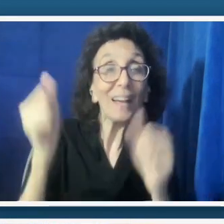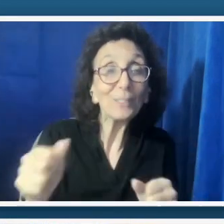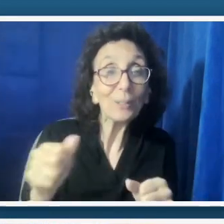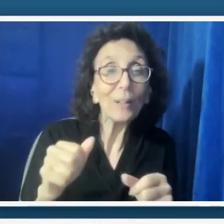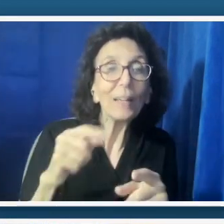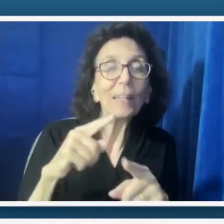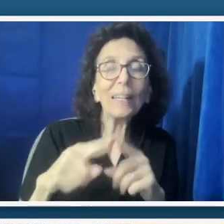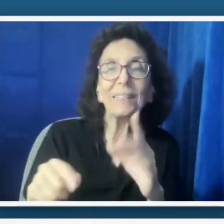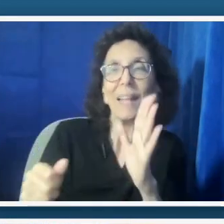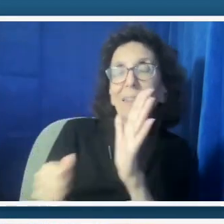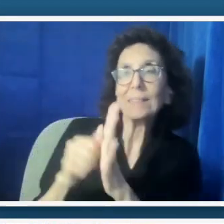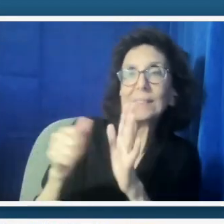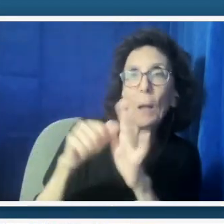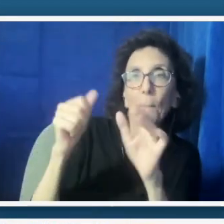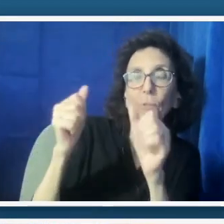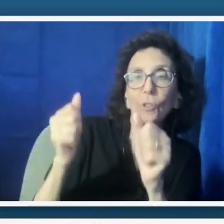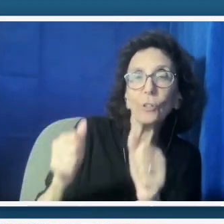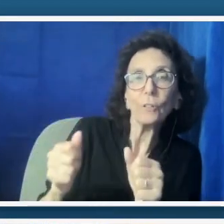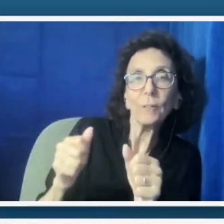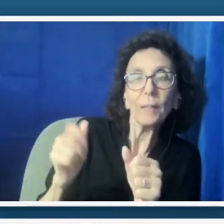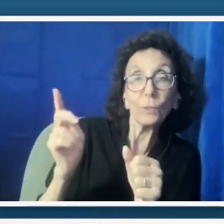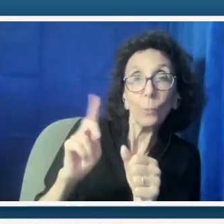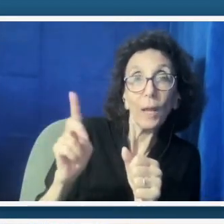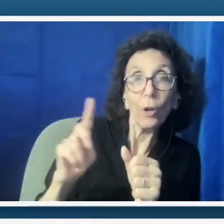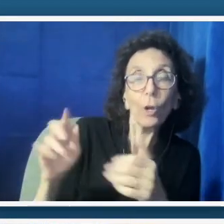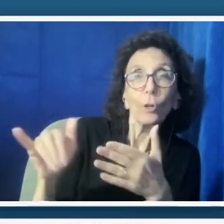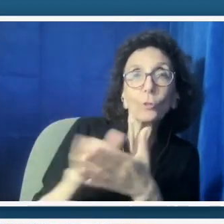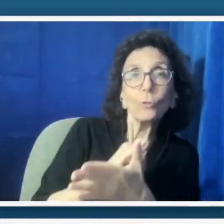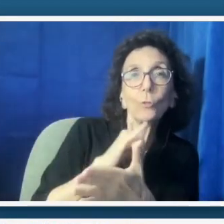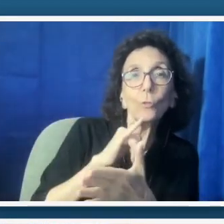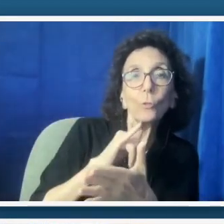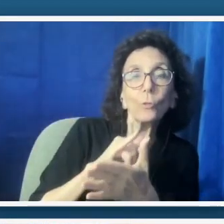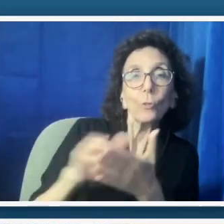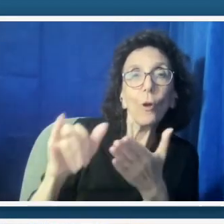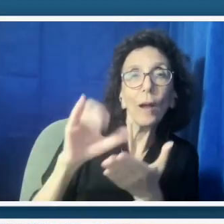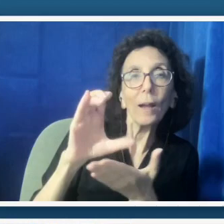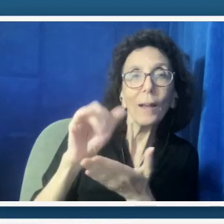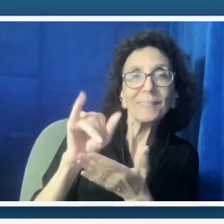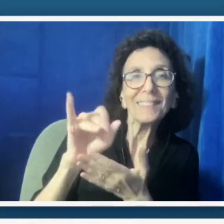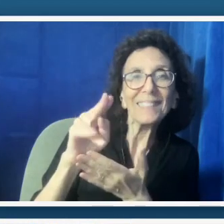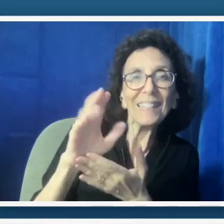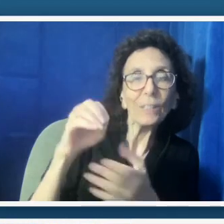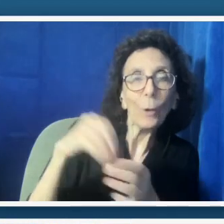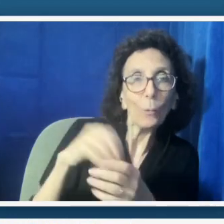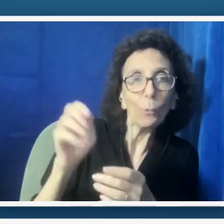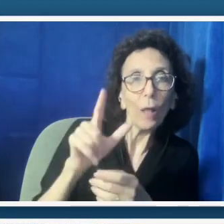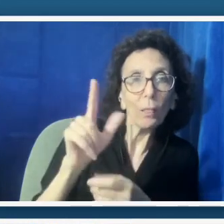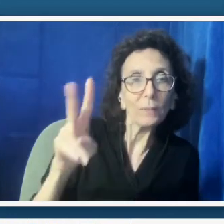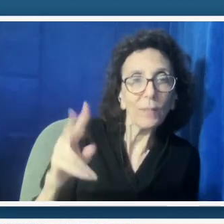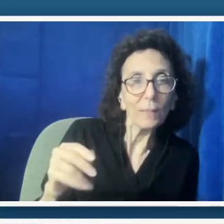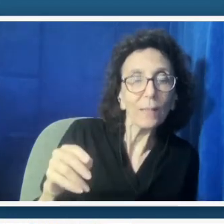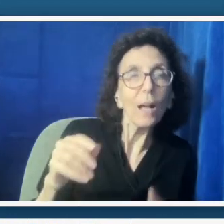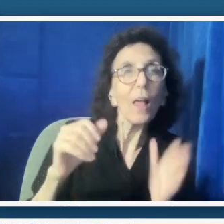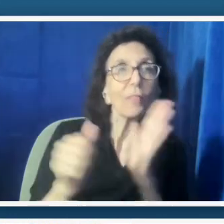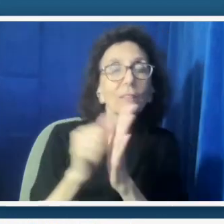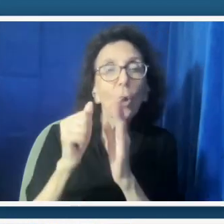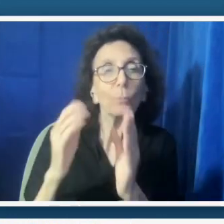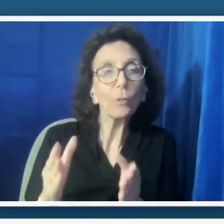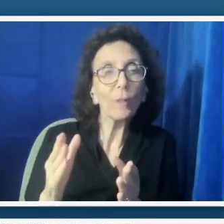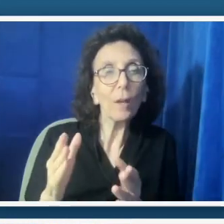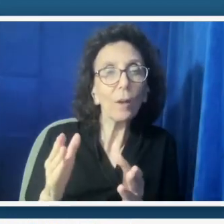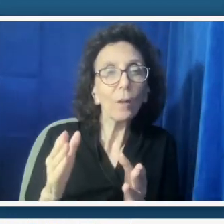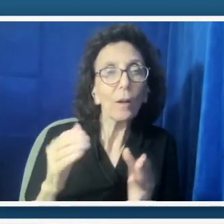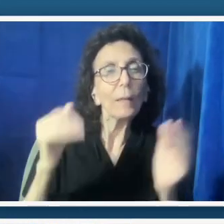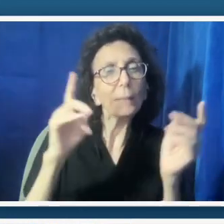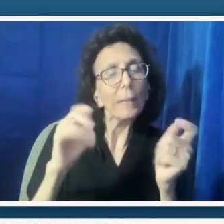the sculpture of the Statue of Liberty outside the New York Casino in Las Vegas. And the sculptor, Robert S. Davidson, had made